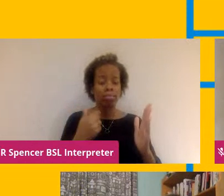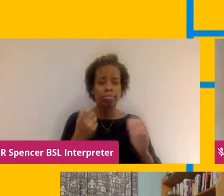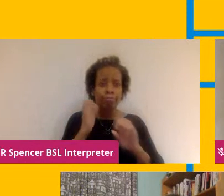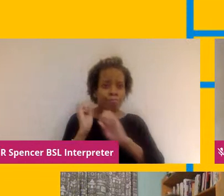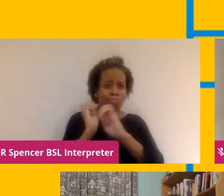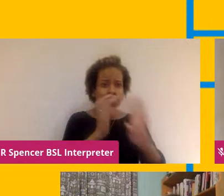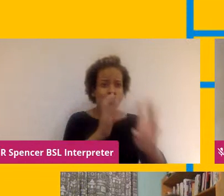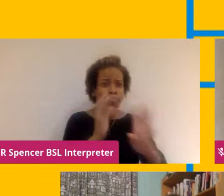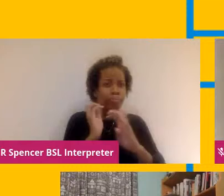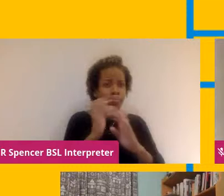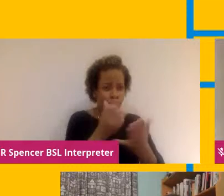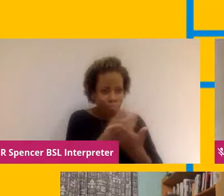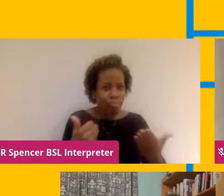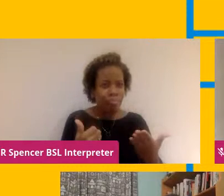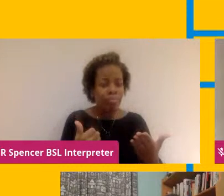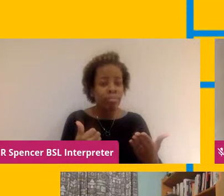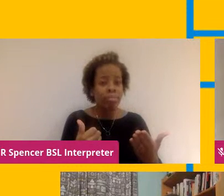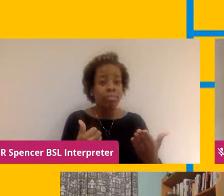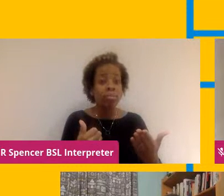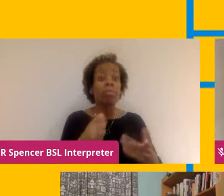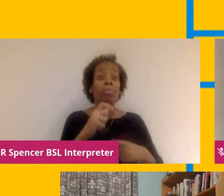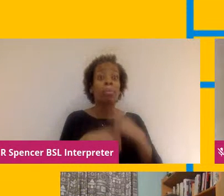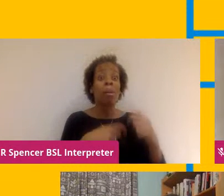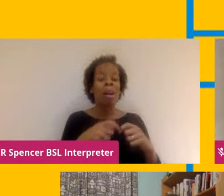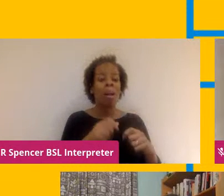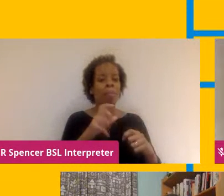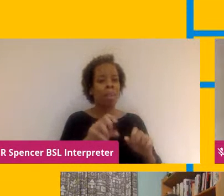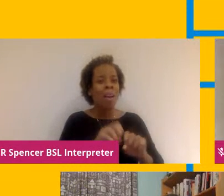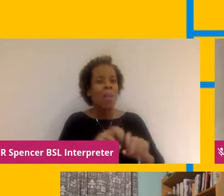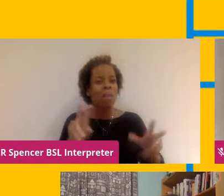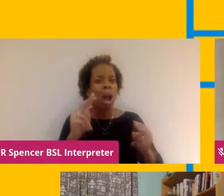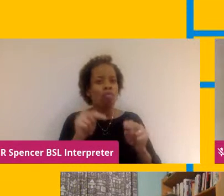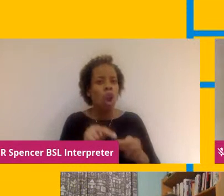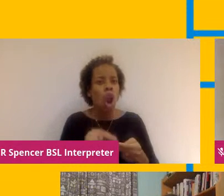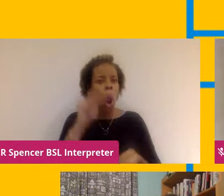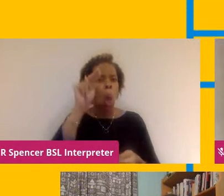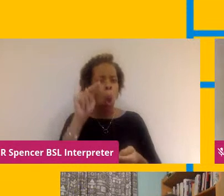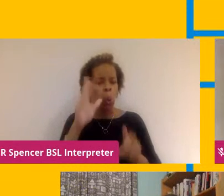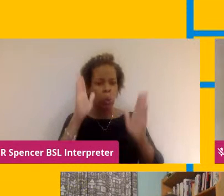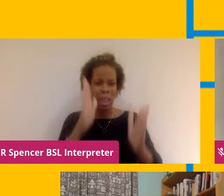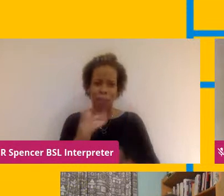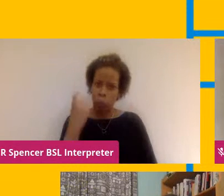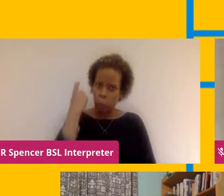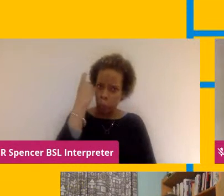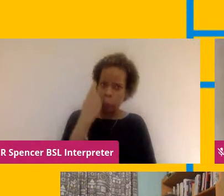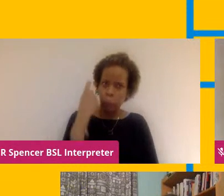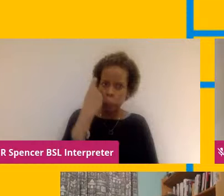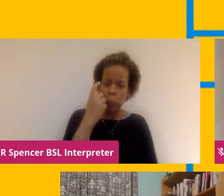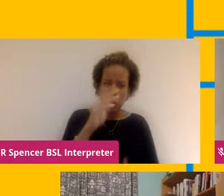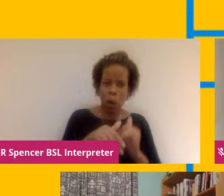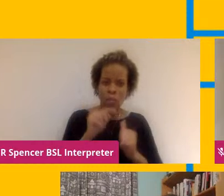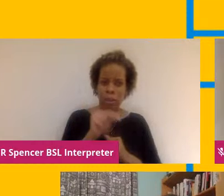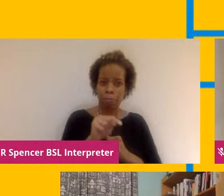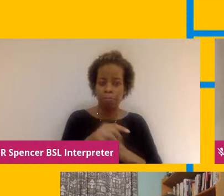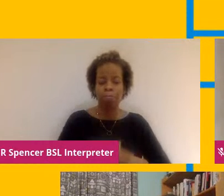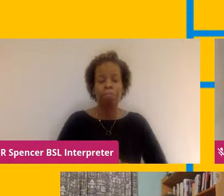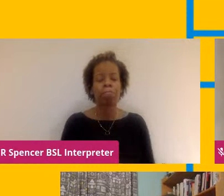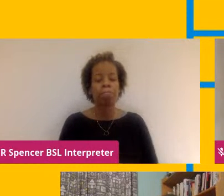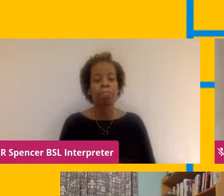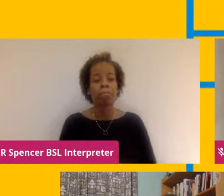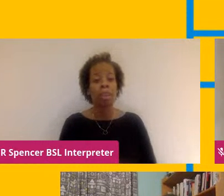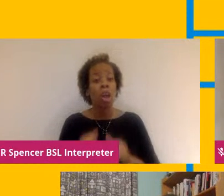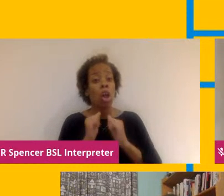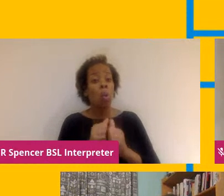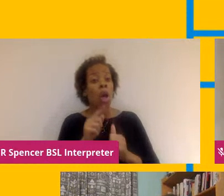of people, where viral load definitely needs to be considered. And so I'd also suggest that, you know, you look at any emerging evidence that comes out